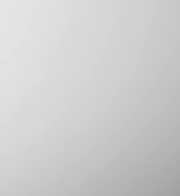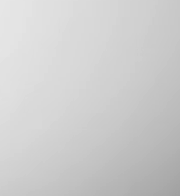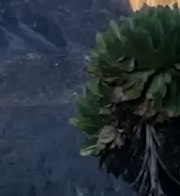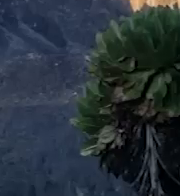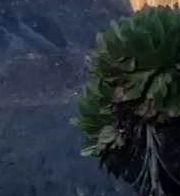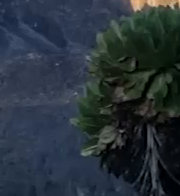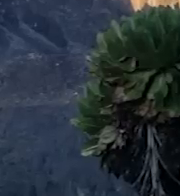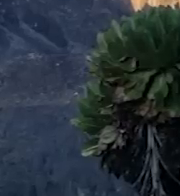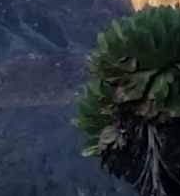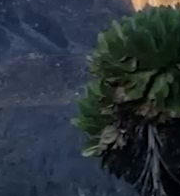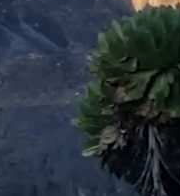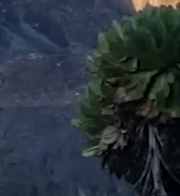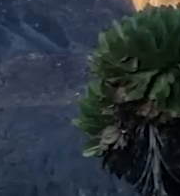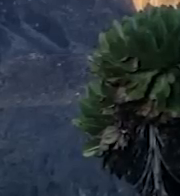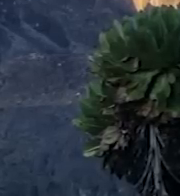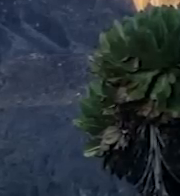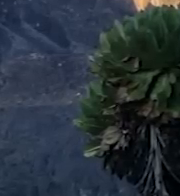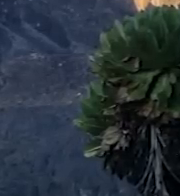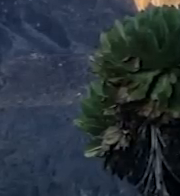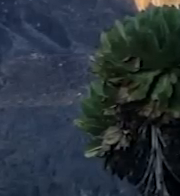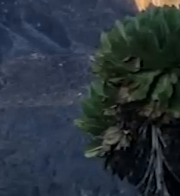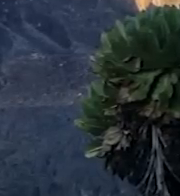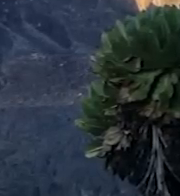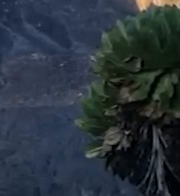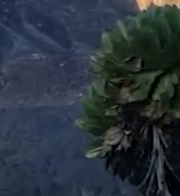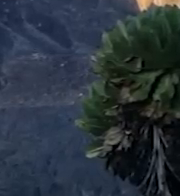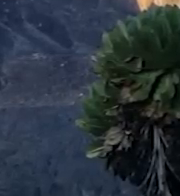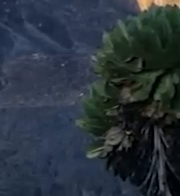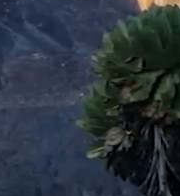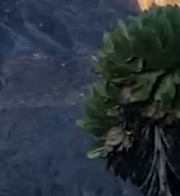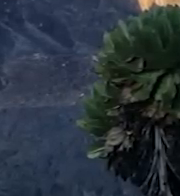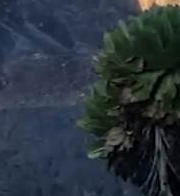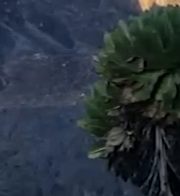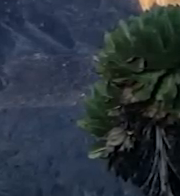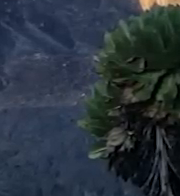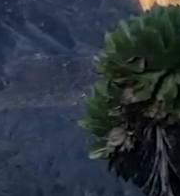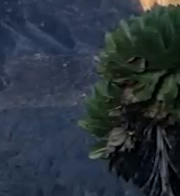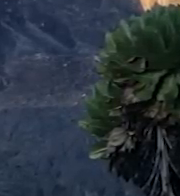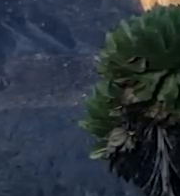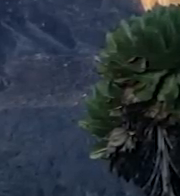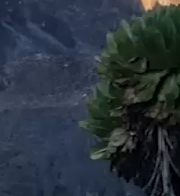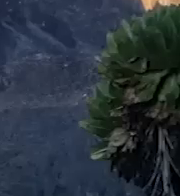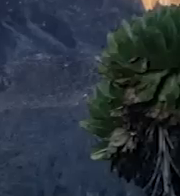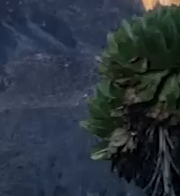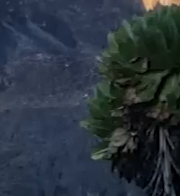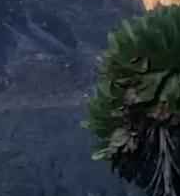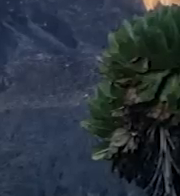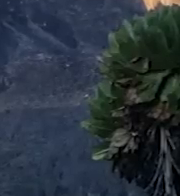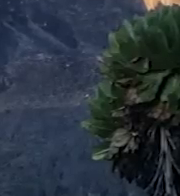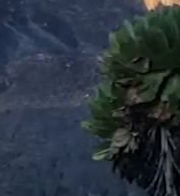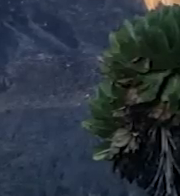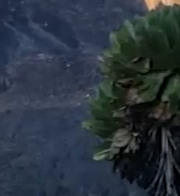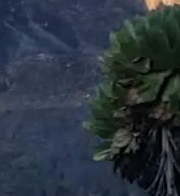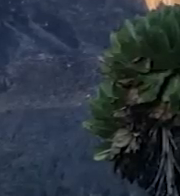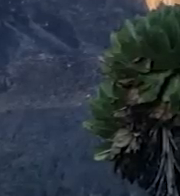Just want to say a very big thank you. We want to say a big thank you to our God. He